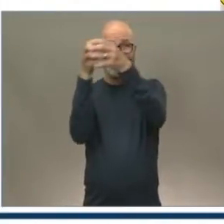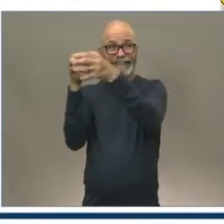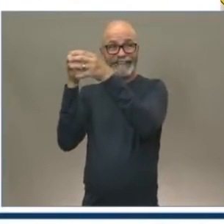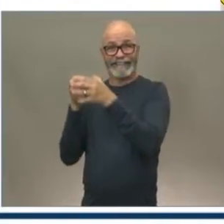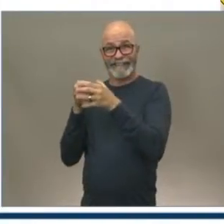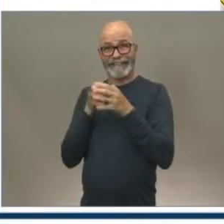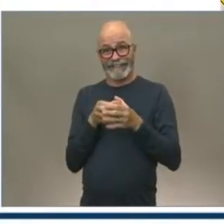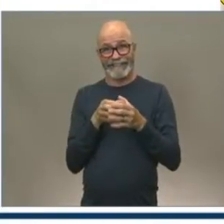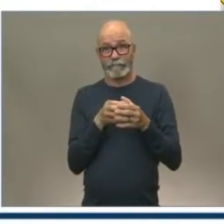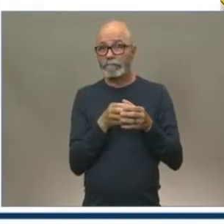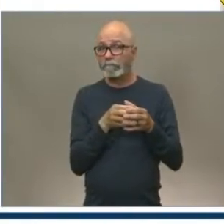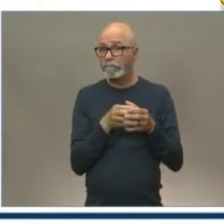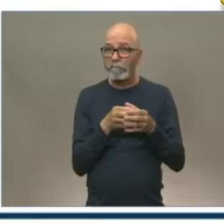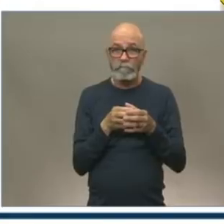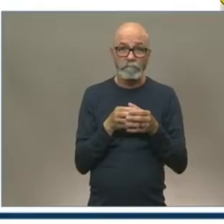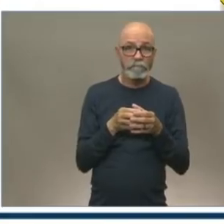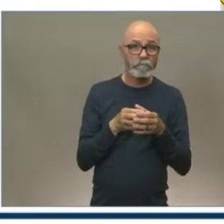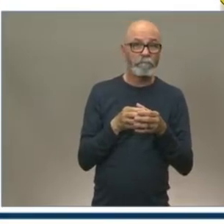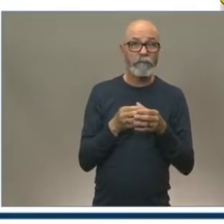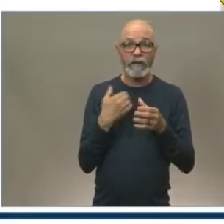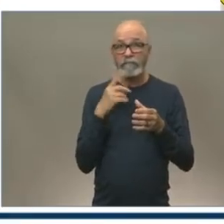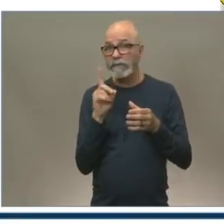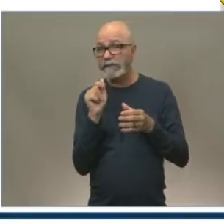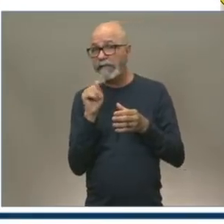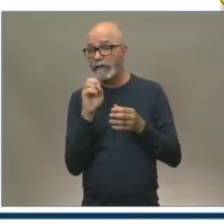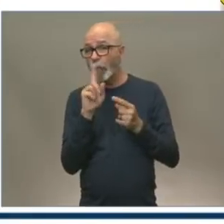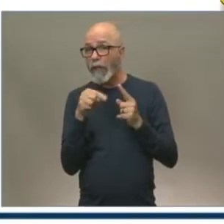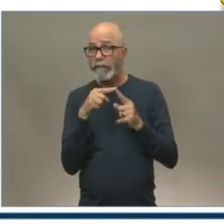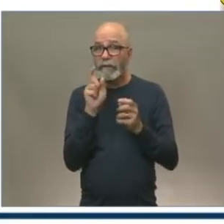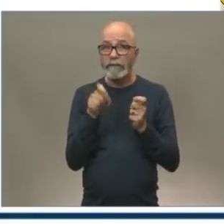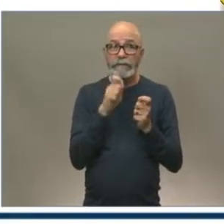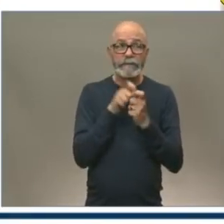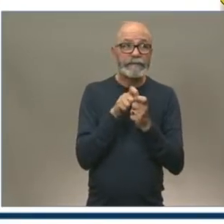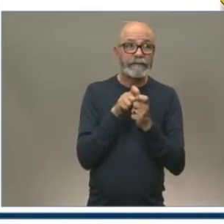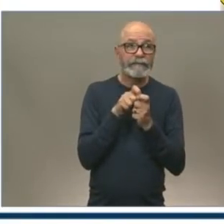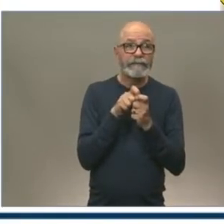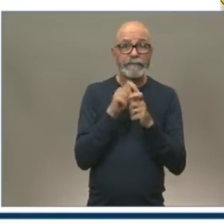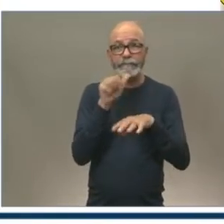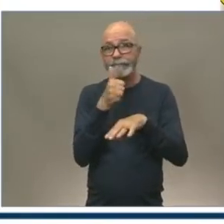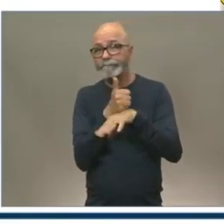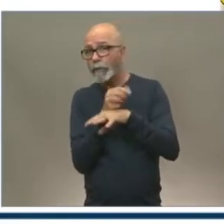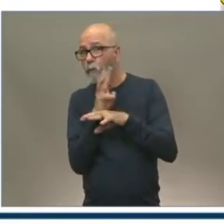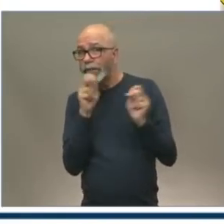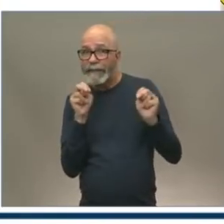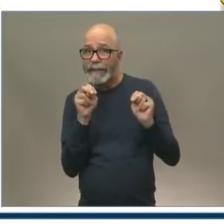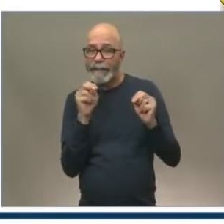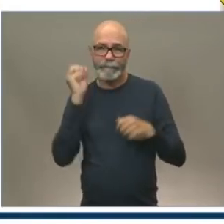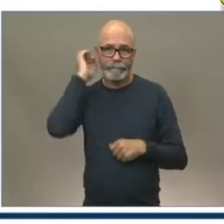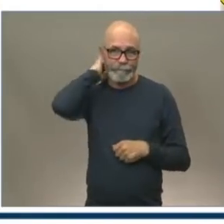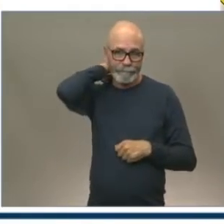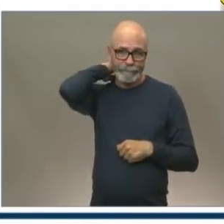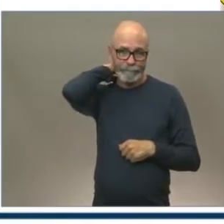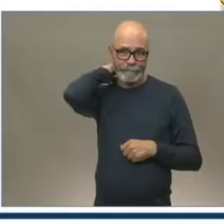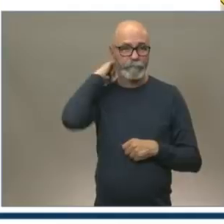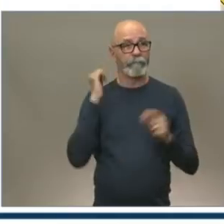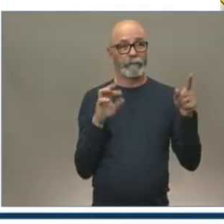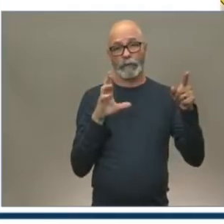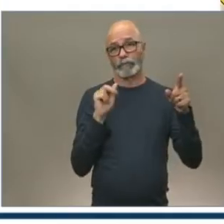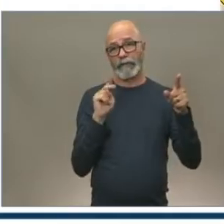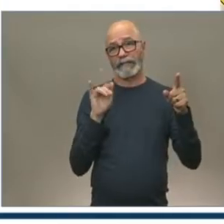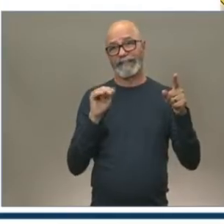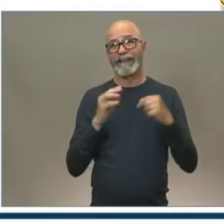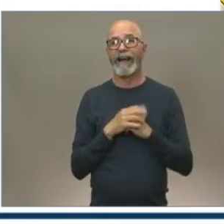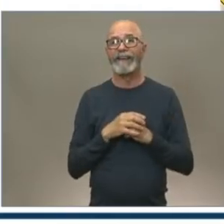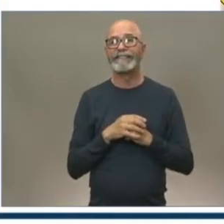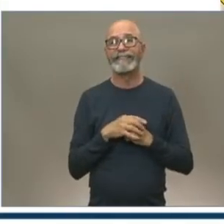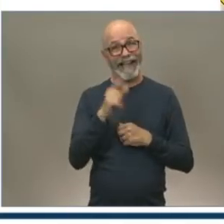day after day? Well, I think it's fair to say, I think the last date we were saying was soonest would have been May 3rd.